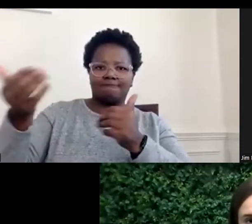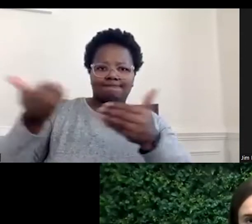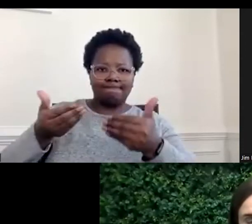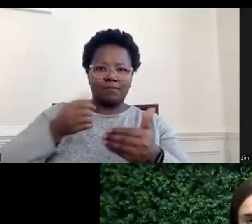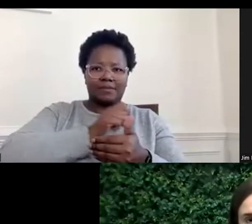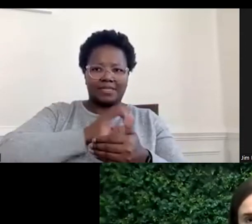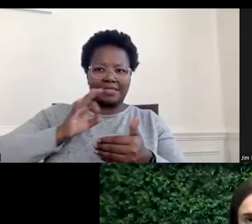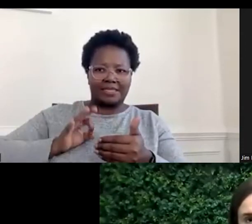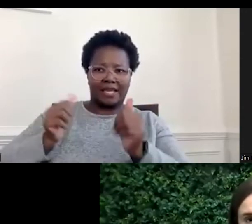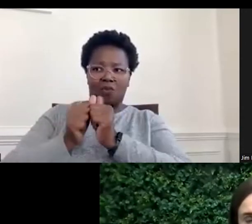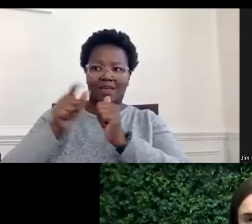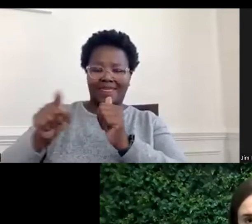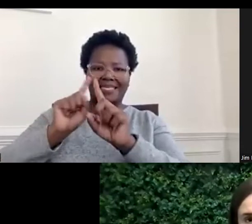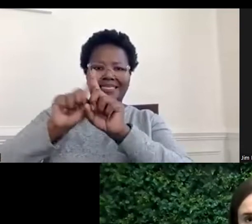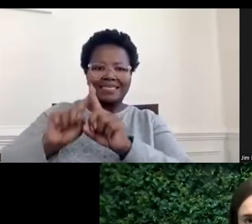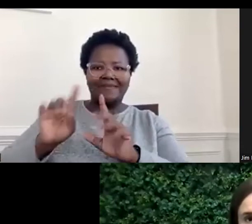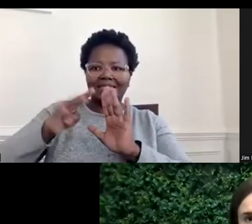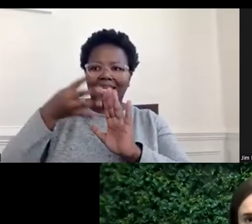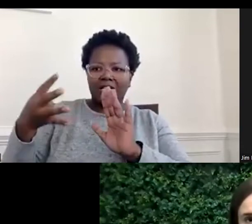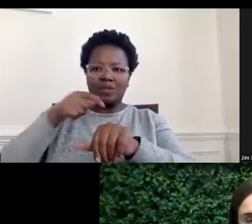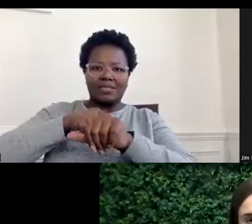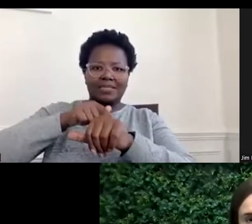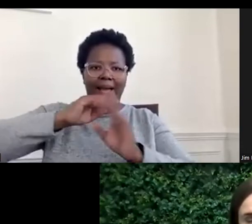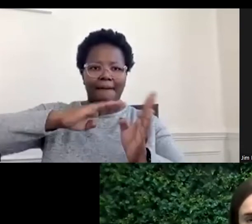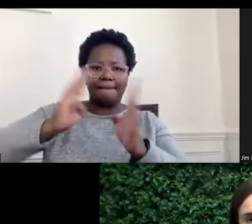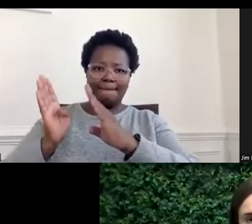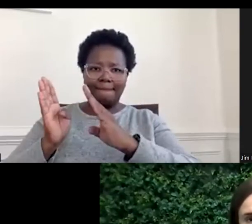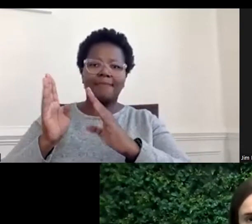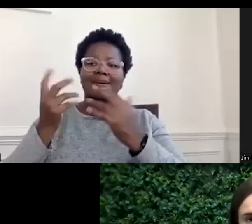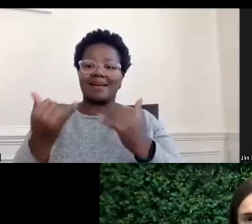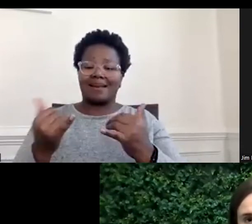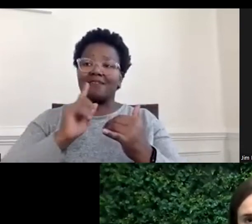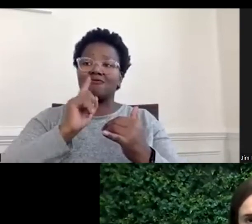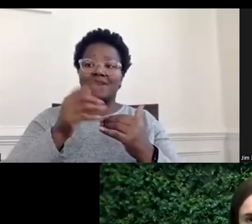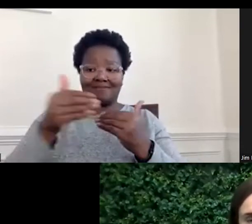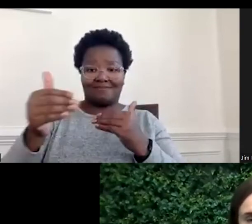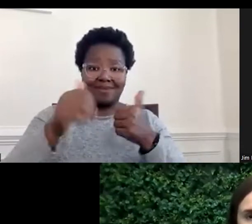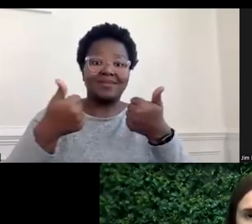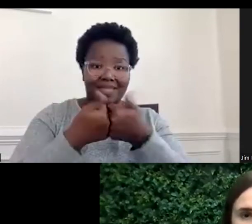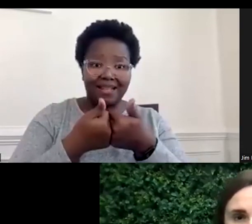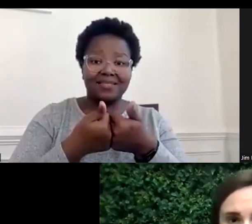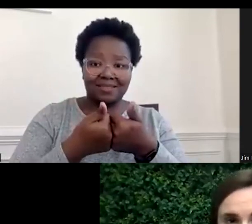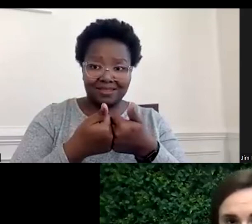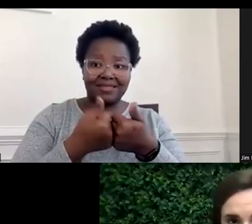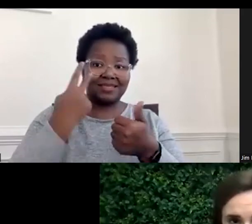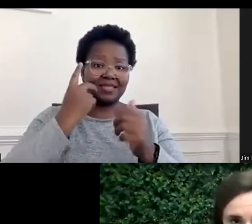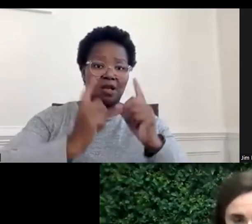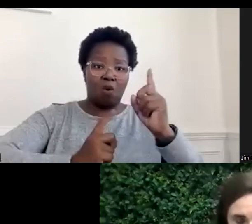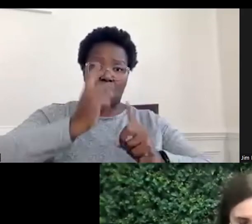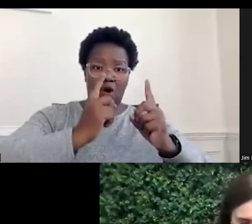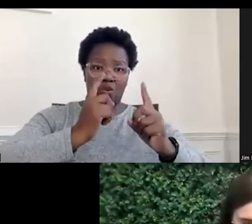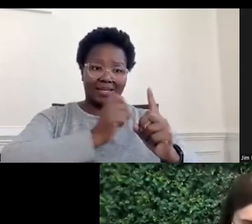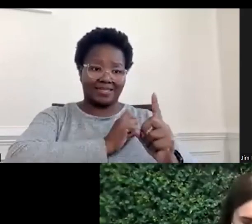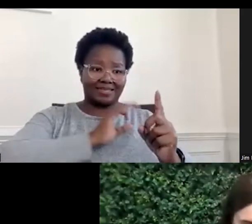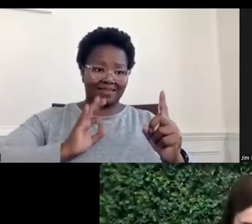with that variable schedule. So, I really do foresee that as a challenge going forward, that one-on-one staffing that